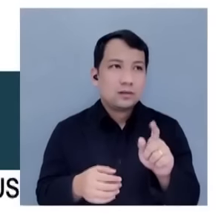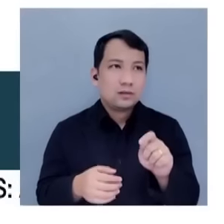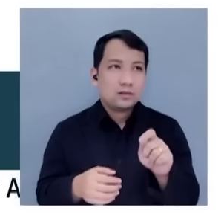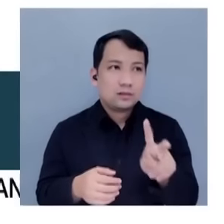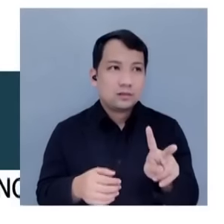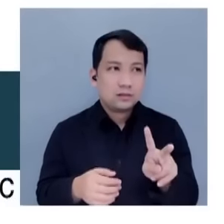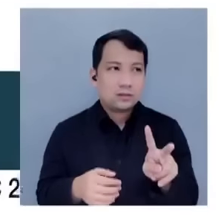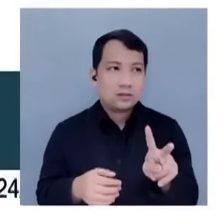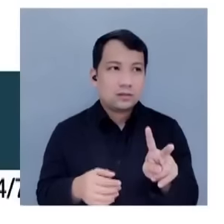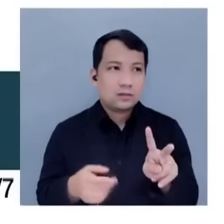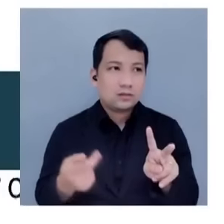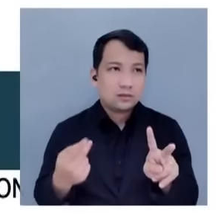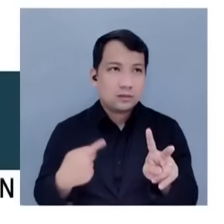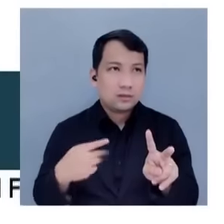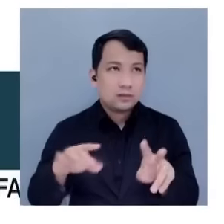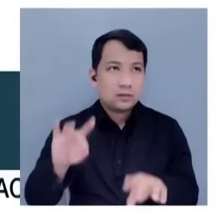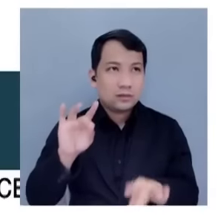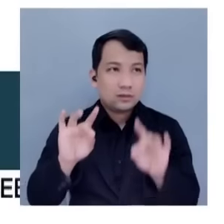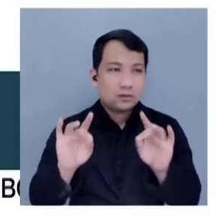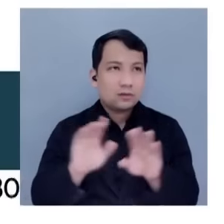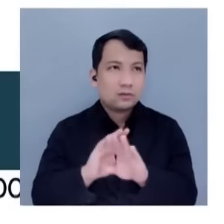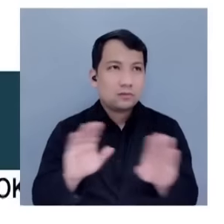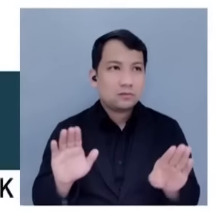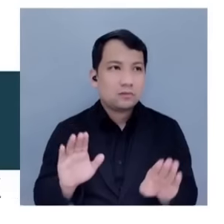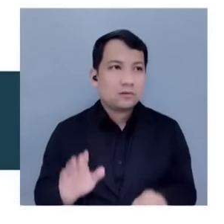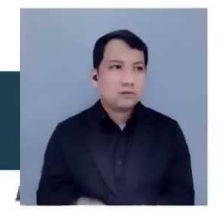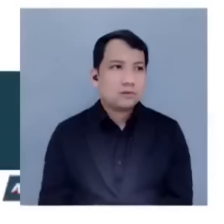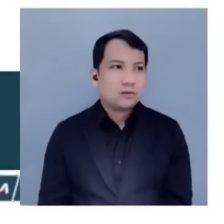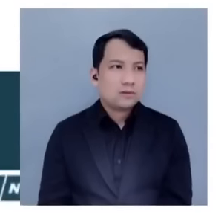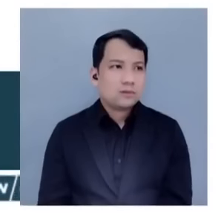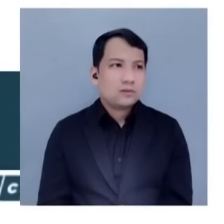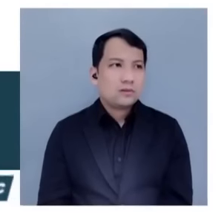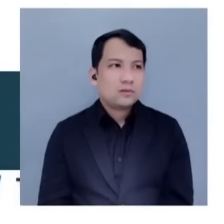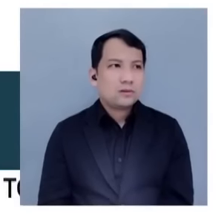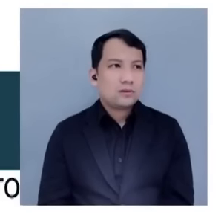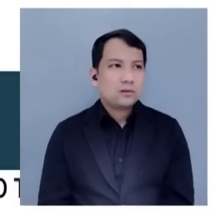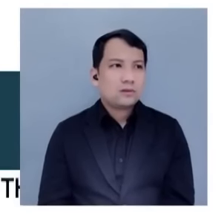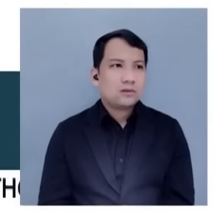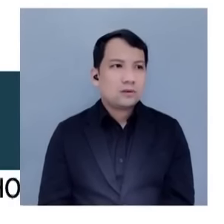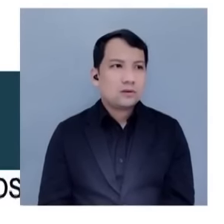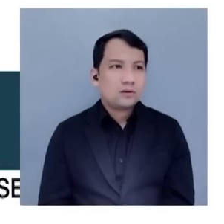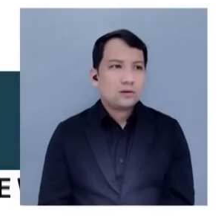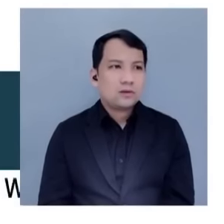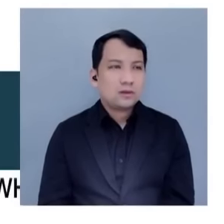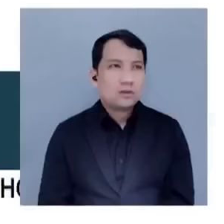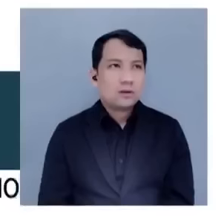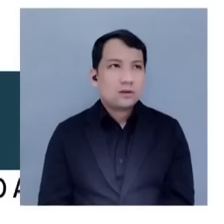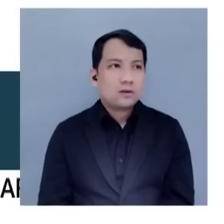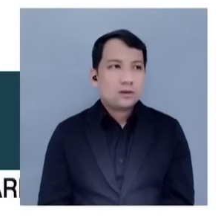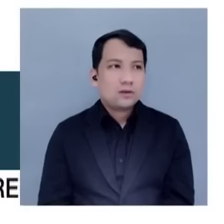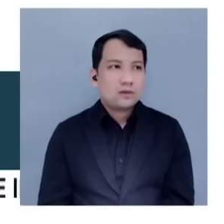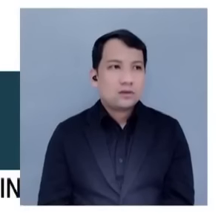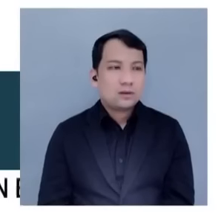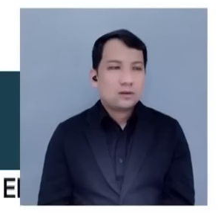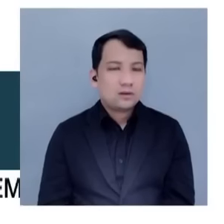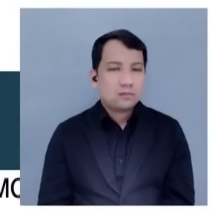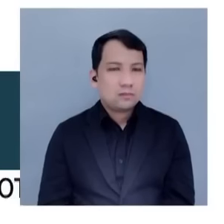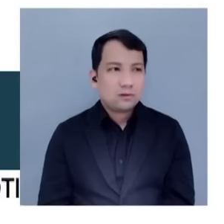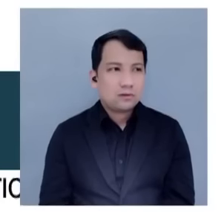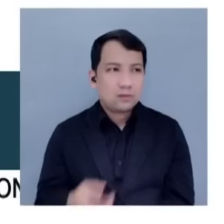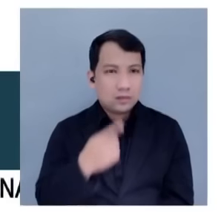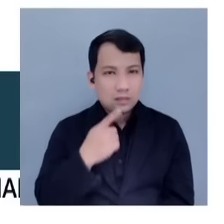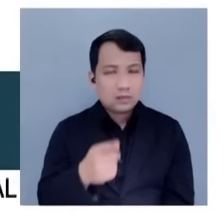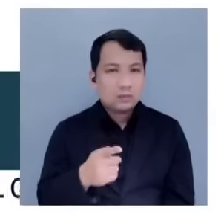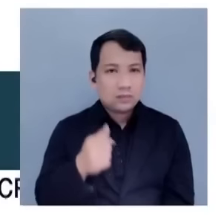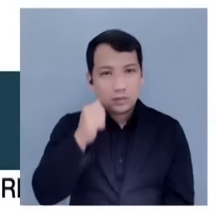several choices here. Do nothing, let it resolve itself. File civil damages, which is, I understand, as you said a while ago, your wife, megastar